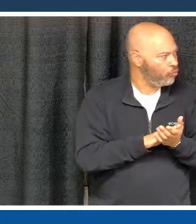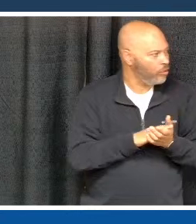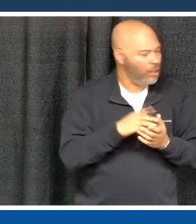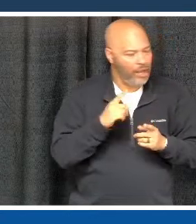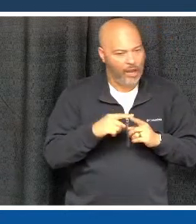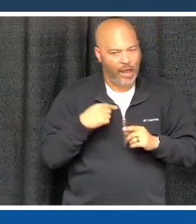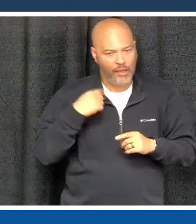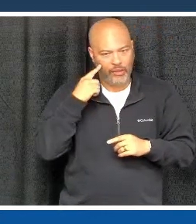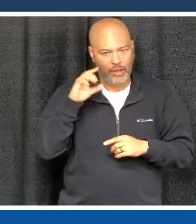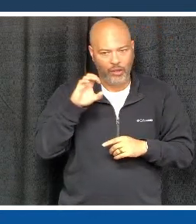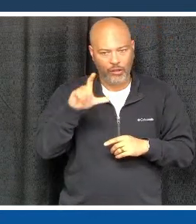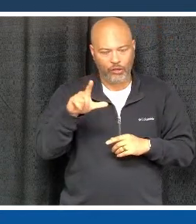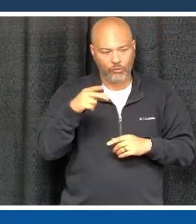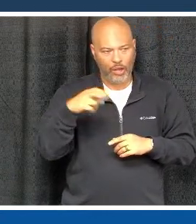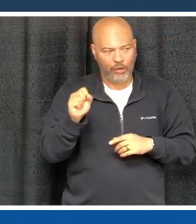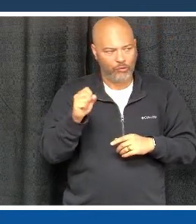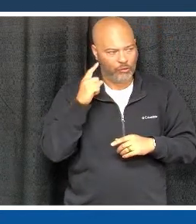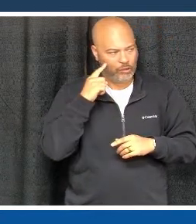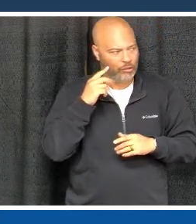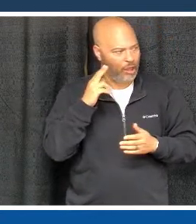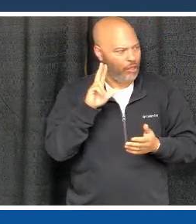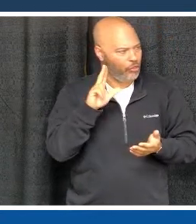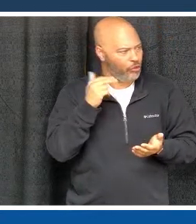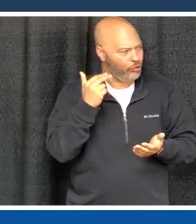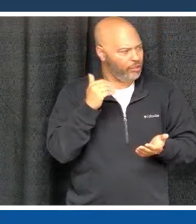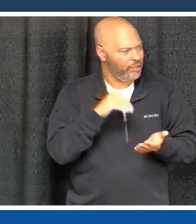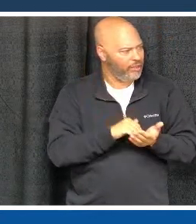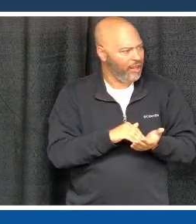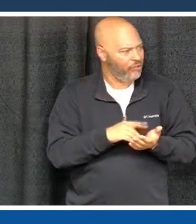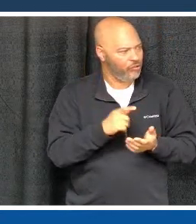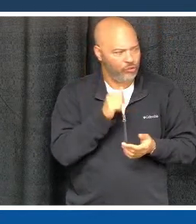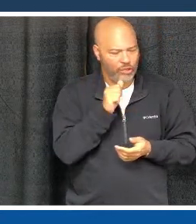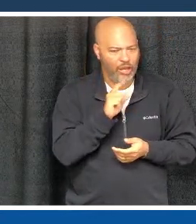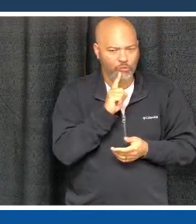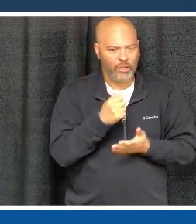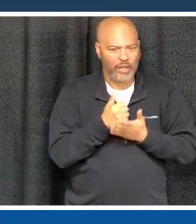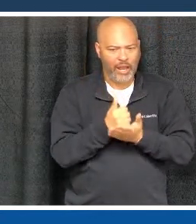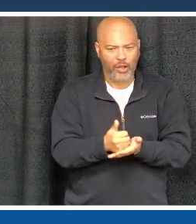Clarksville High is is about $13,000. So you're really not